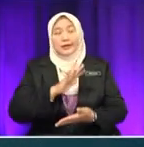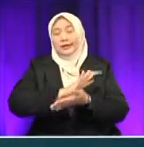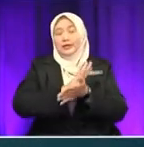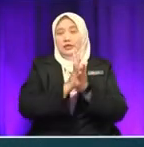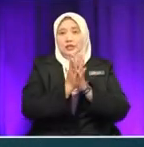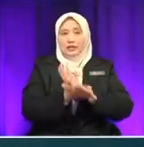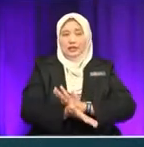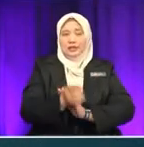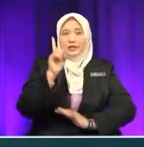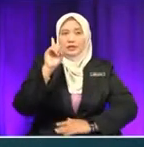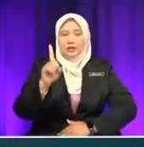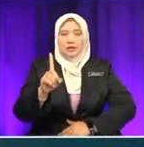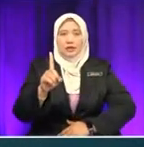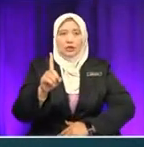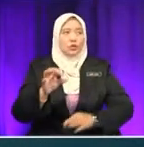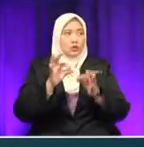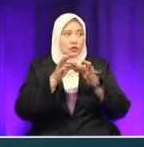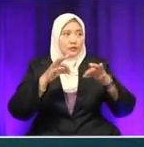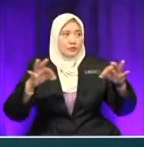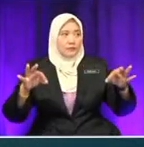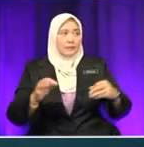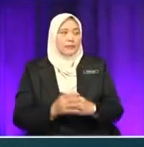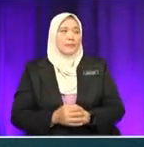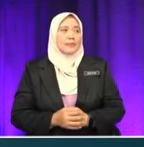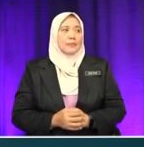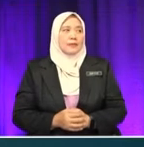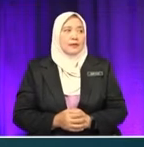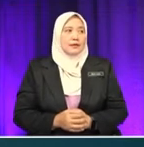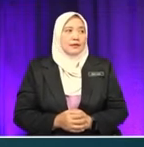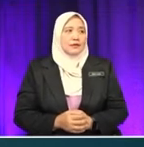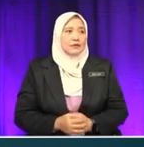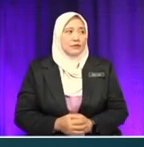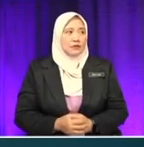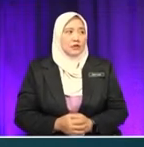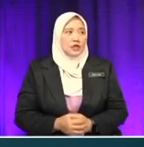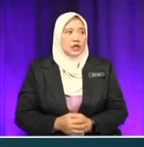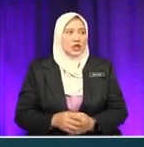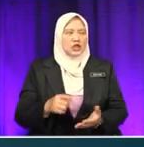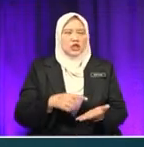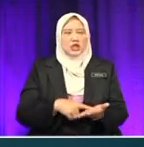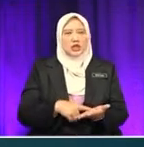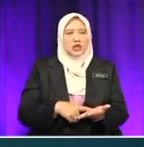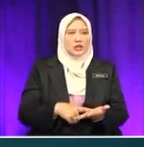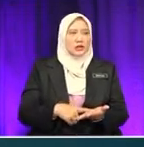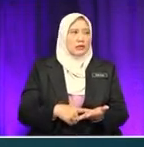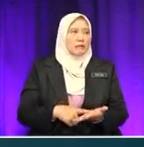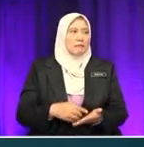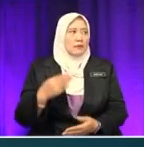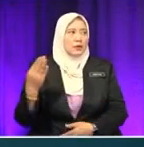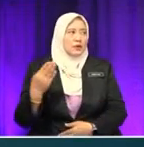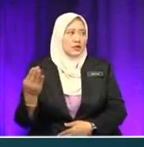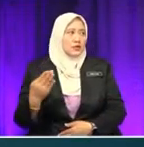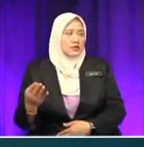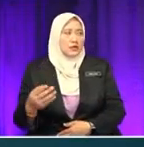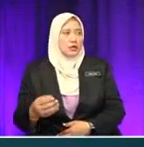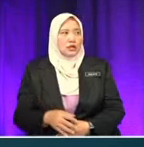can add in your conjunctions, linking words, as well as your sentence connectors. So this is a very simple example. My favorite sport.